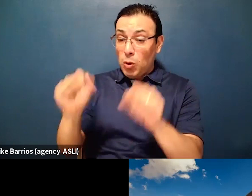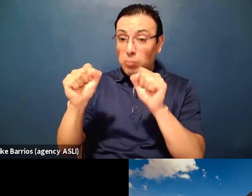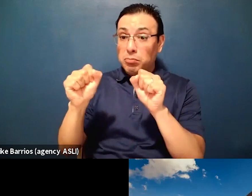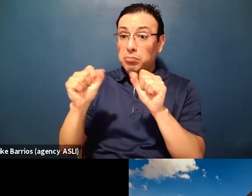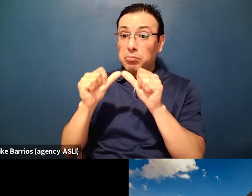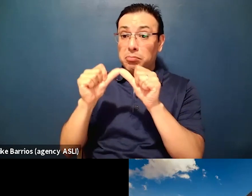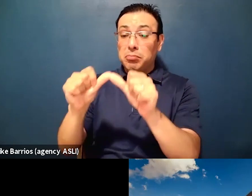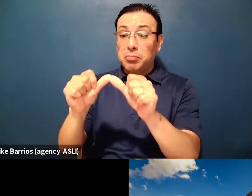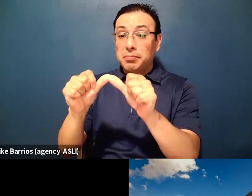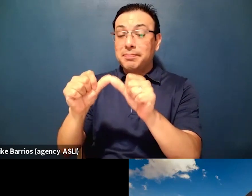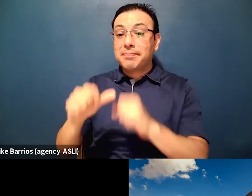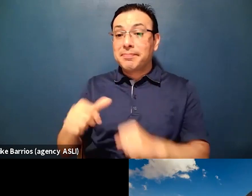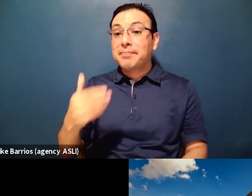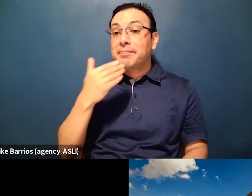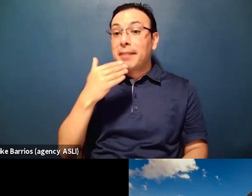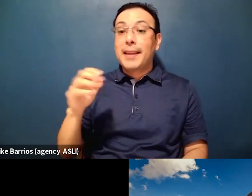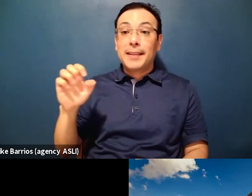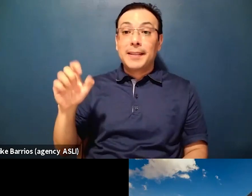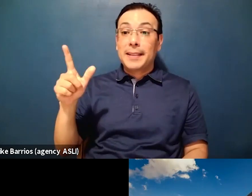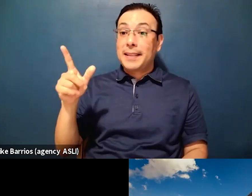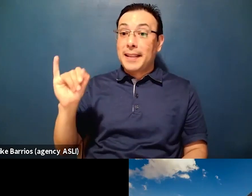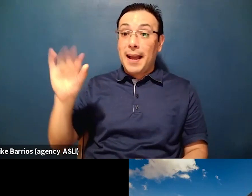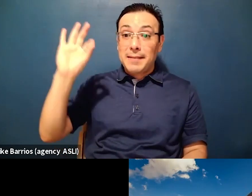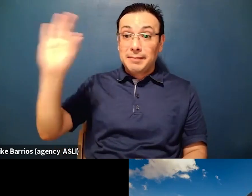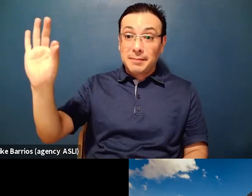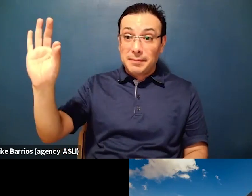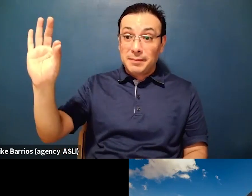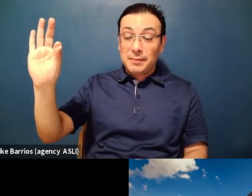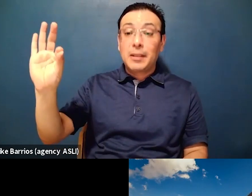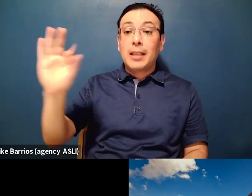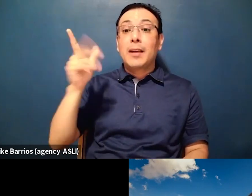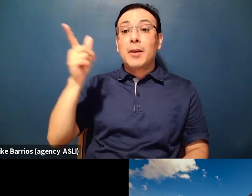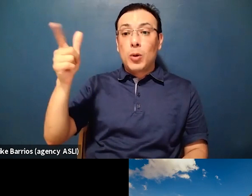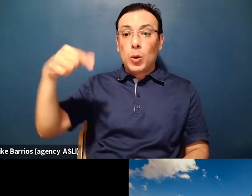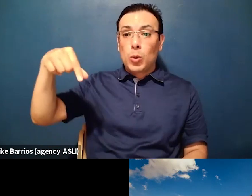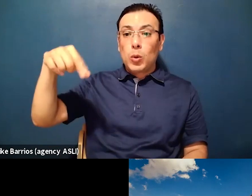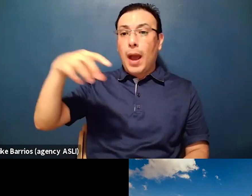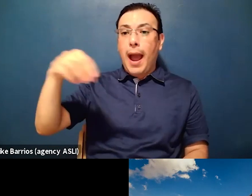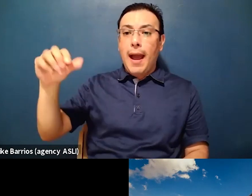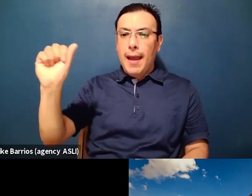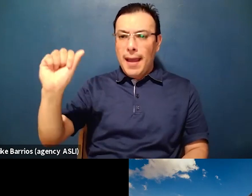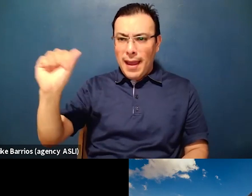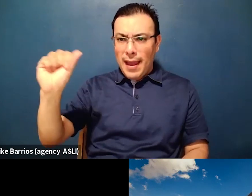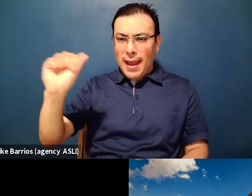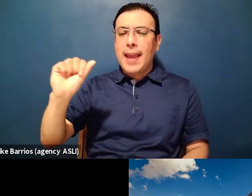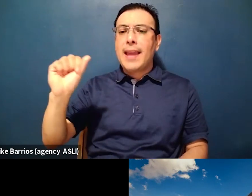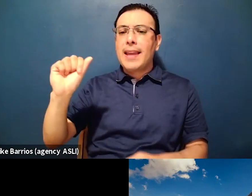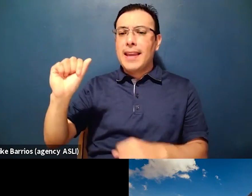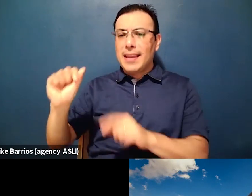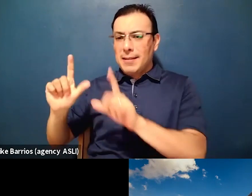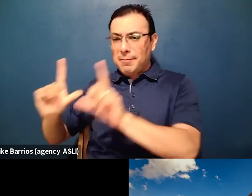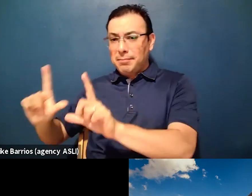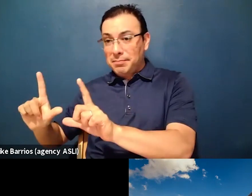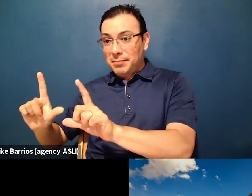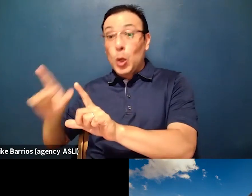So please, if you have questions, use the QA function. So while you all get your thoughts together, I want to thank